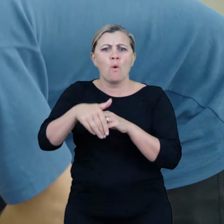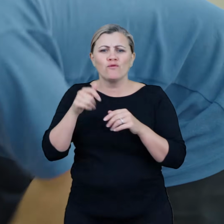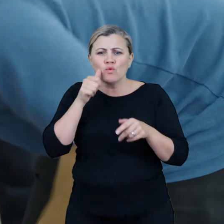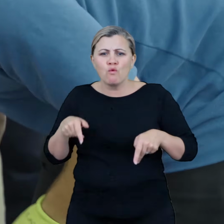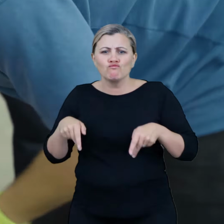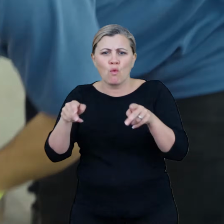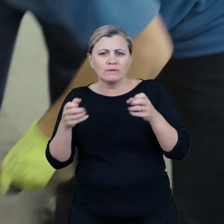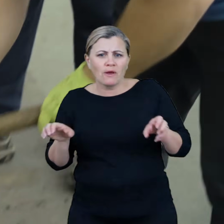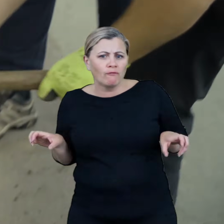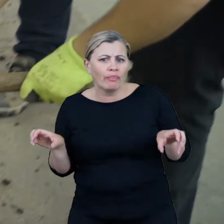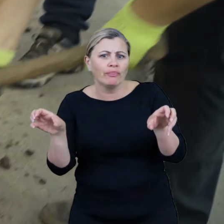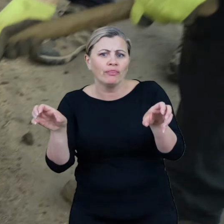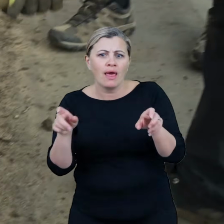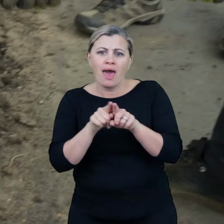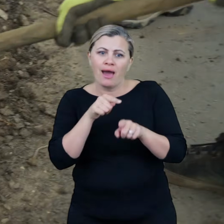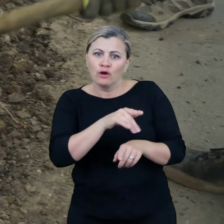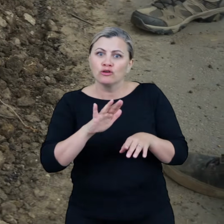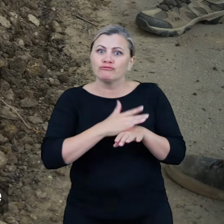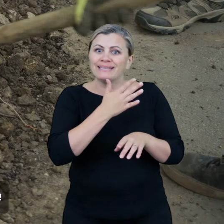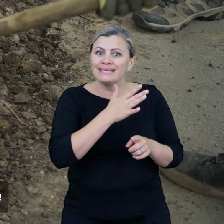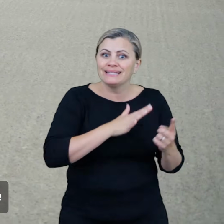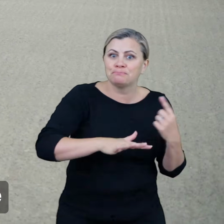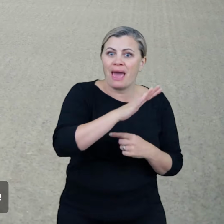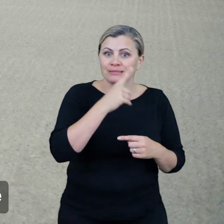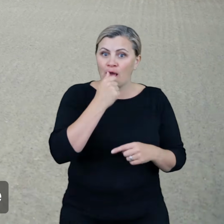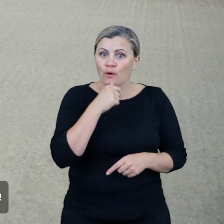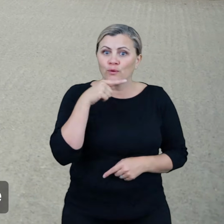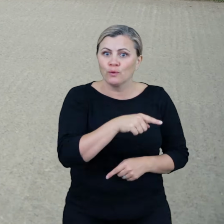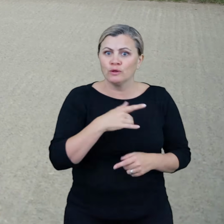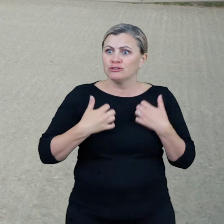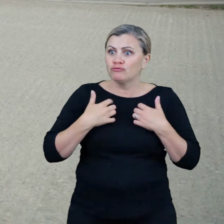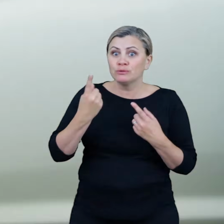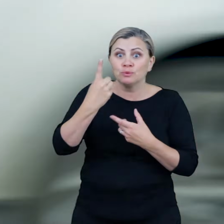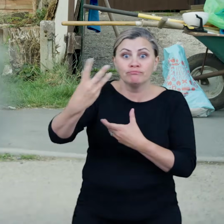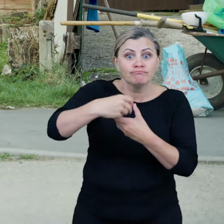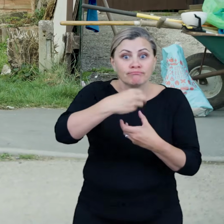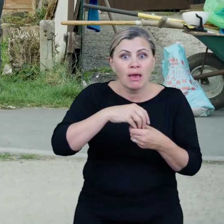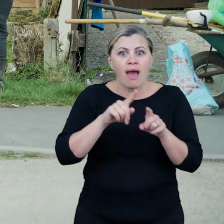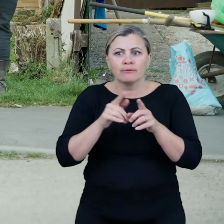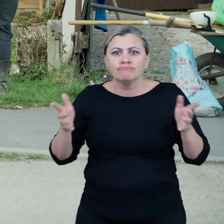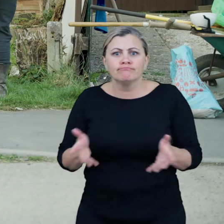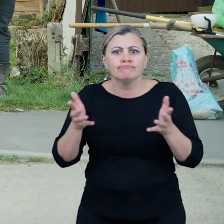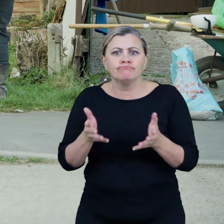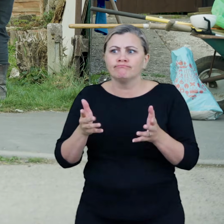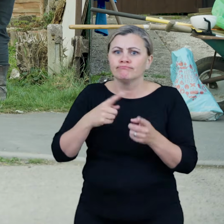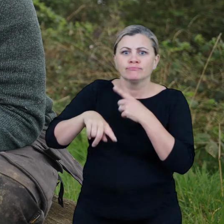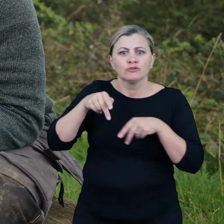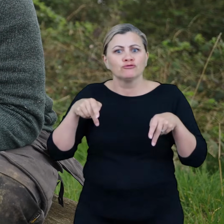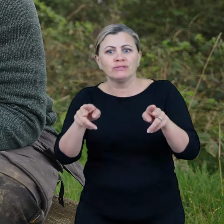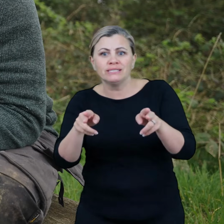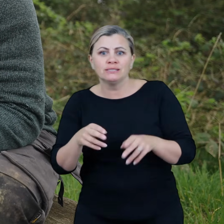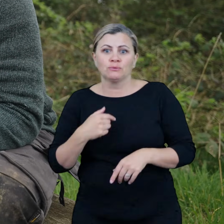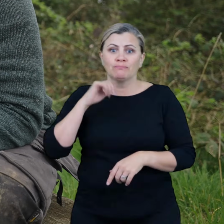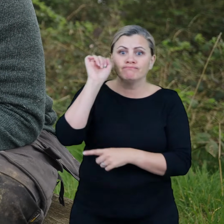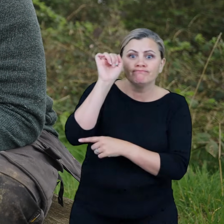roadside verges because we've got a lot of green space in Lockleaze. Yeah, so we did that by finding someone who's interested to do this work, a street champion, and then we